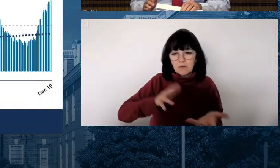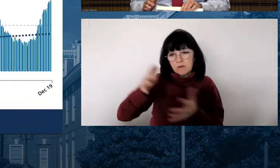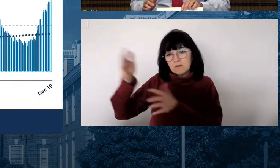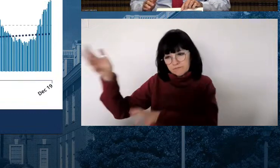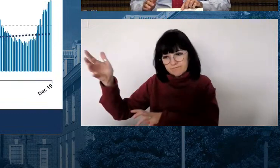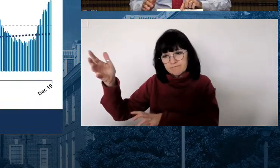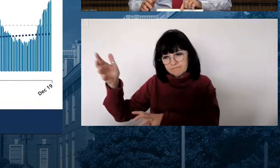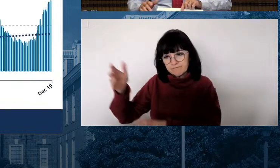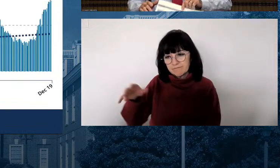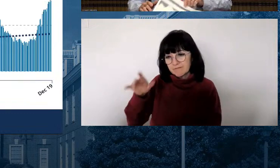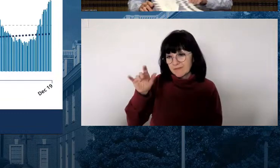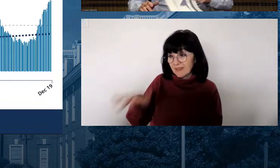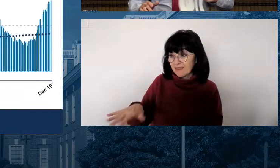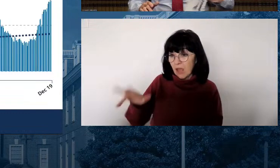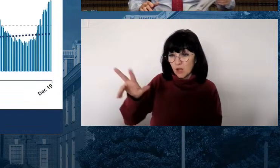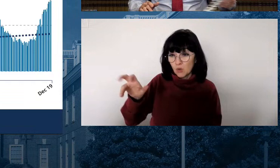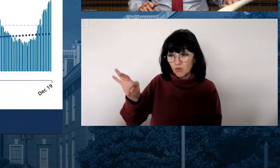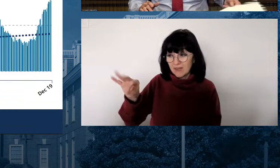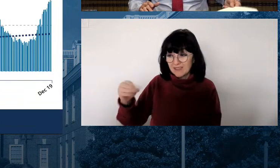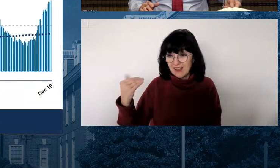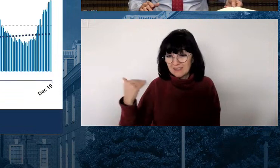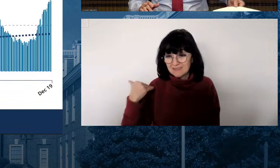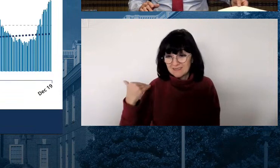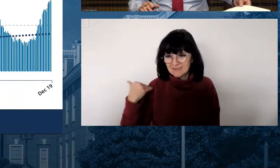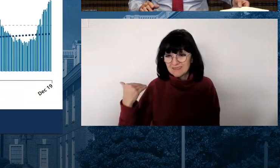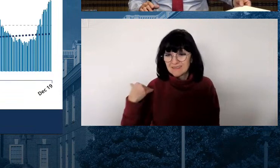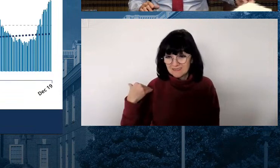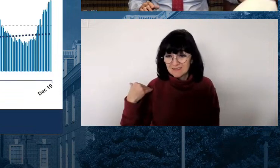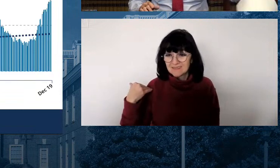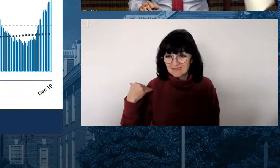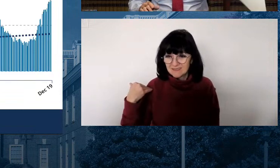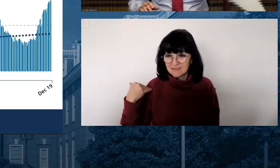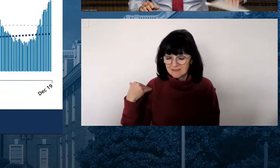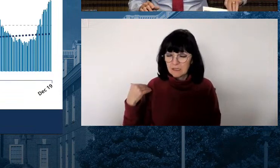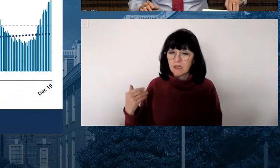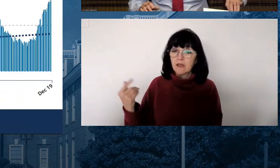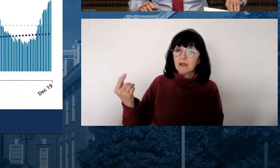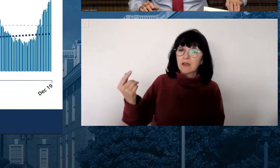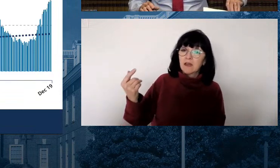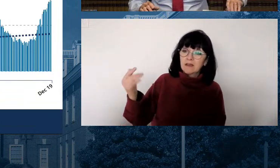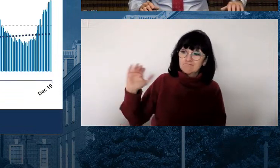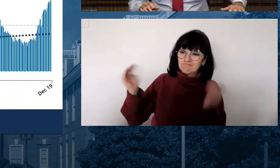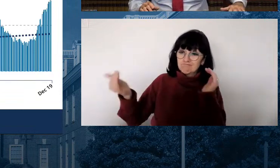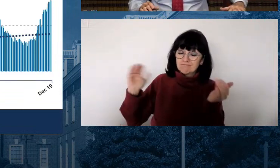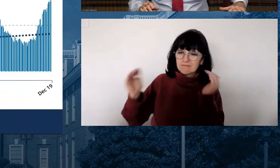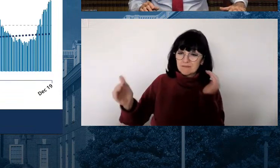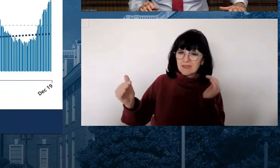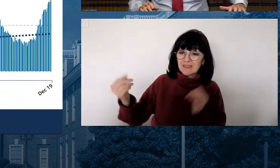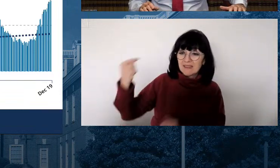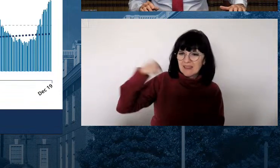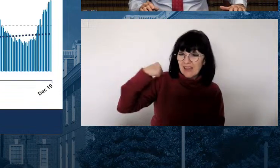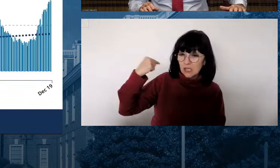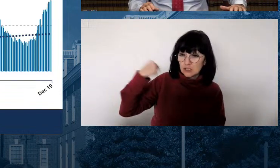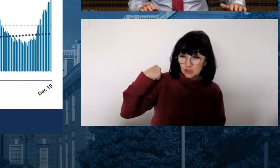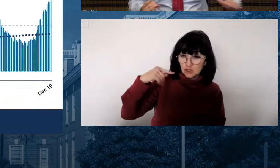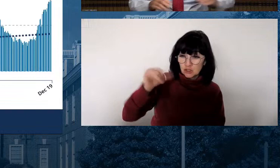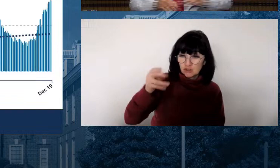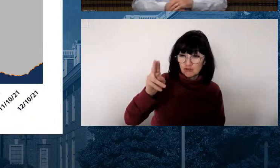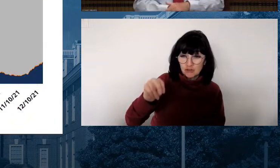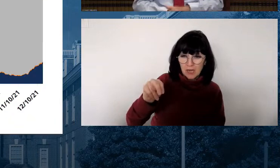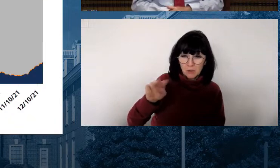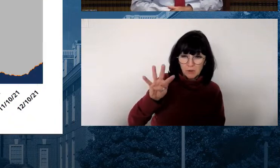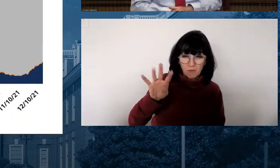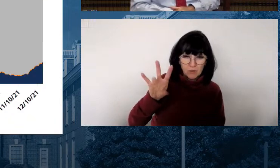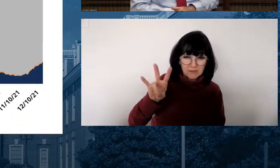back at 474. And that's the reason for having our friends at the press conference today.